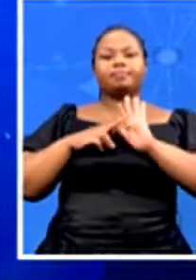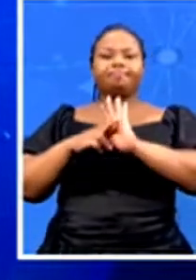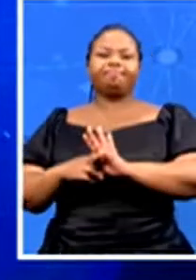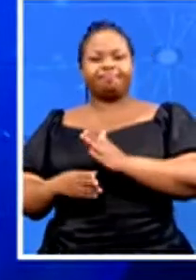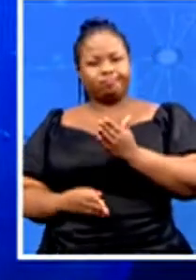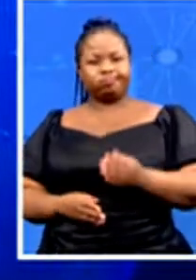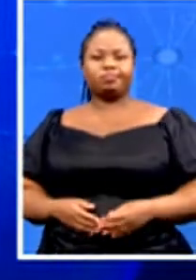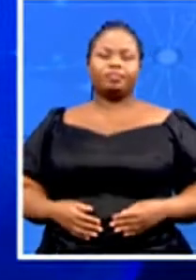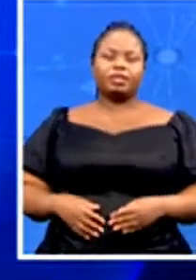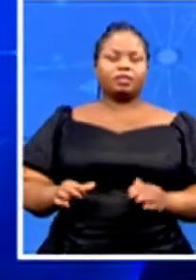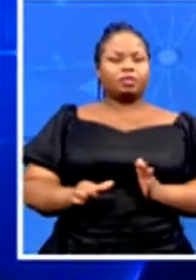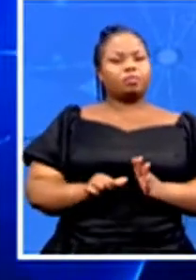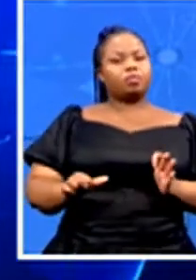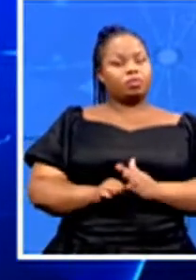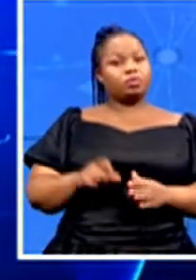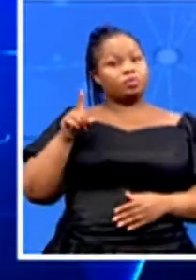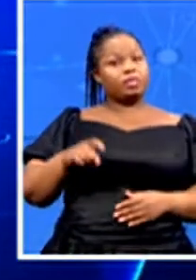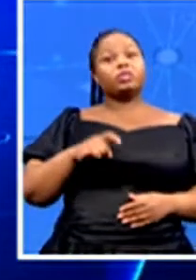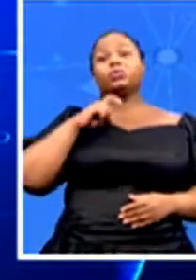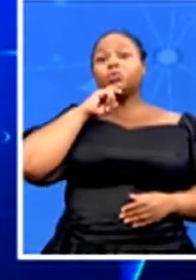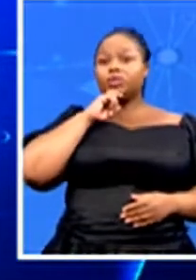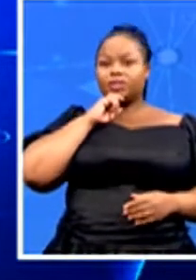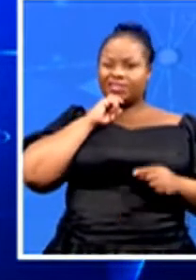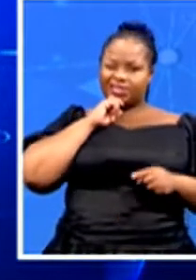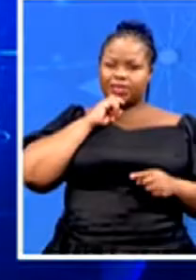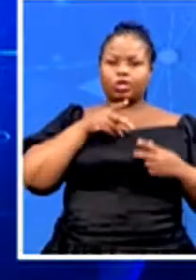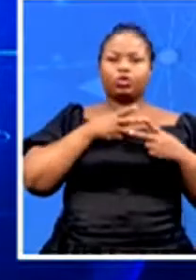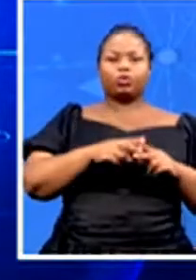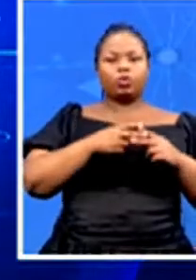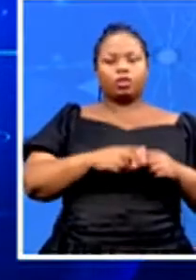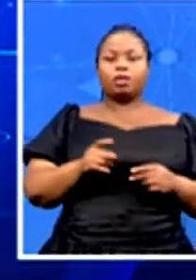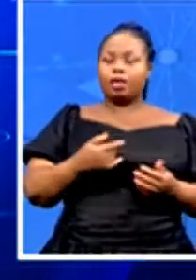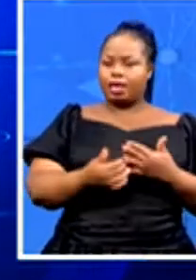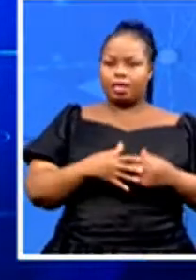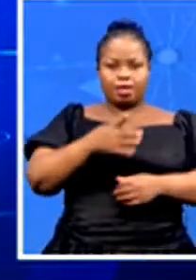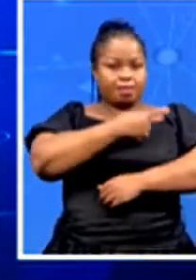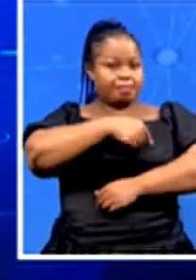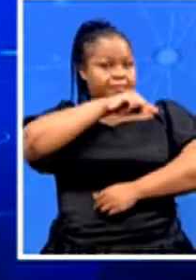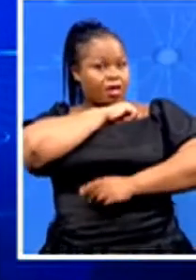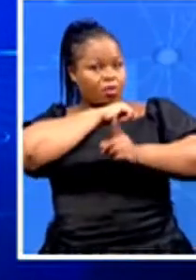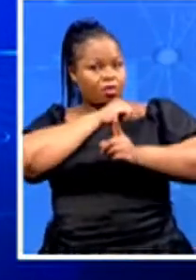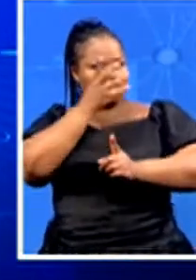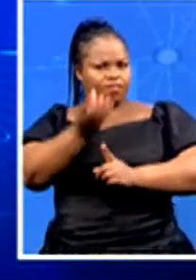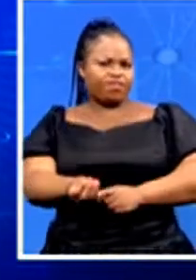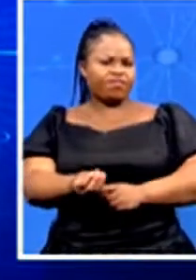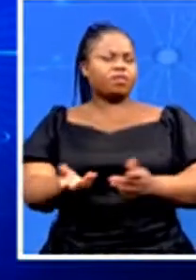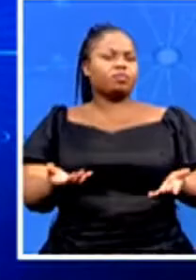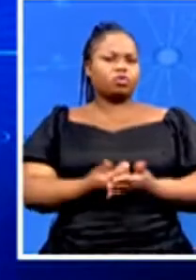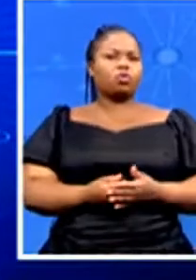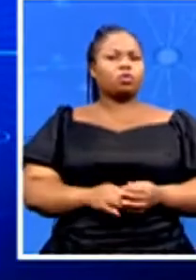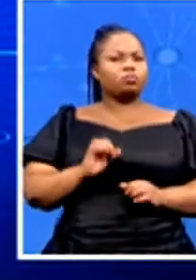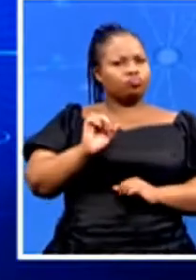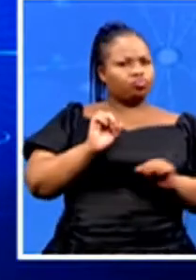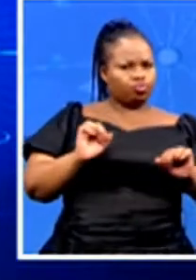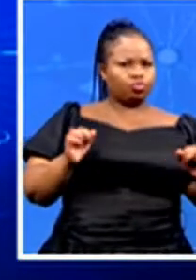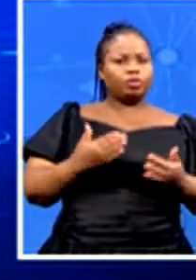use this tool that you have, the power that you have in your cross. So that's very critical and